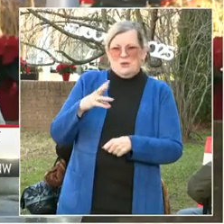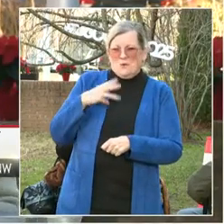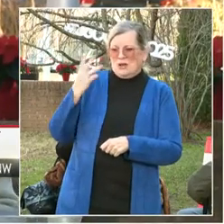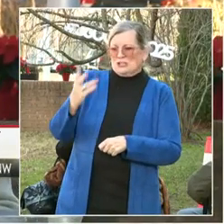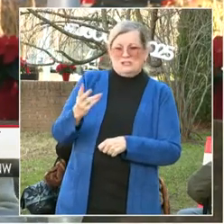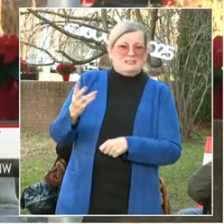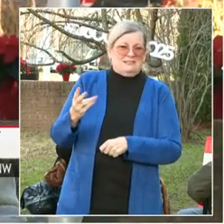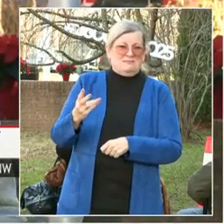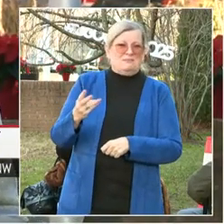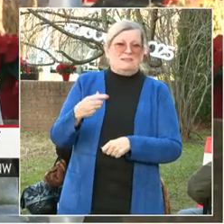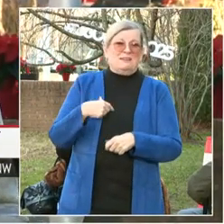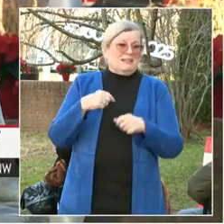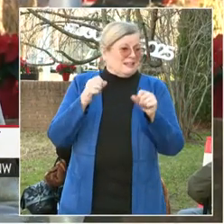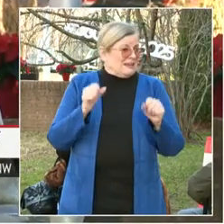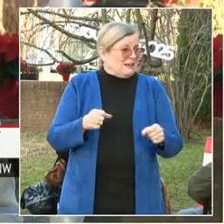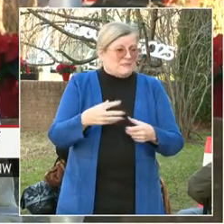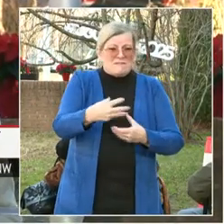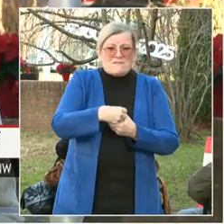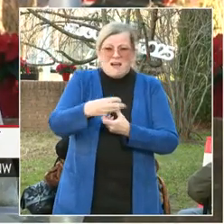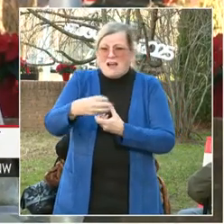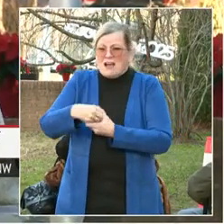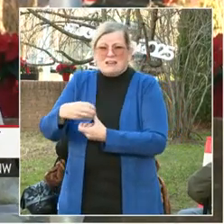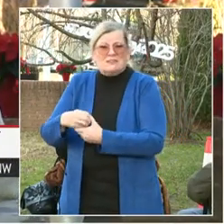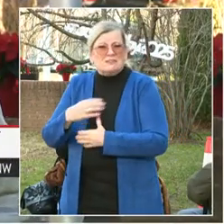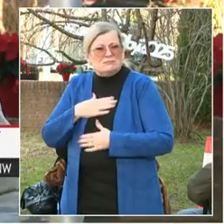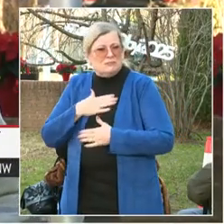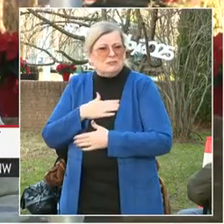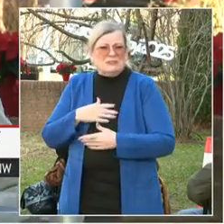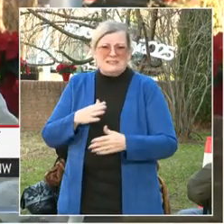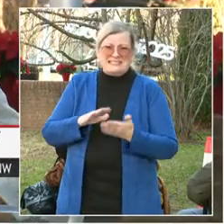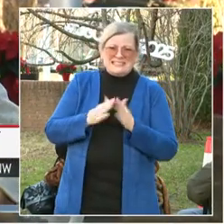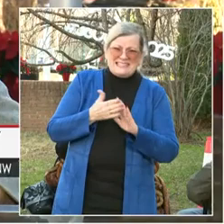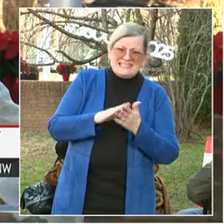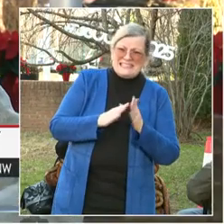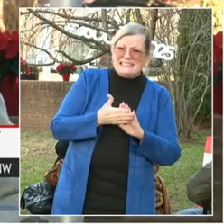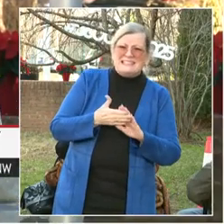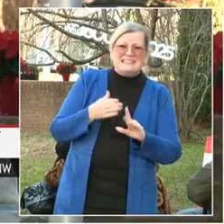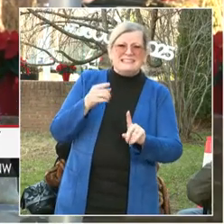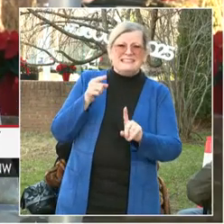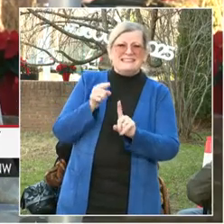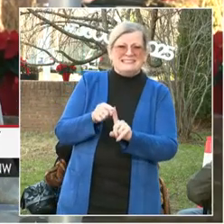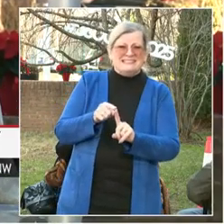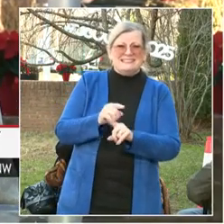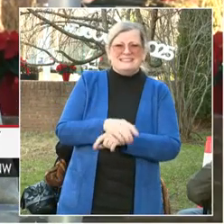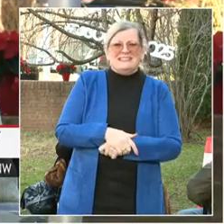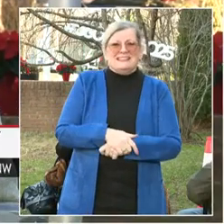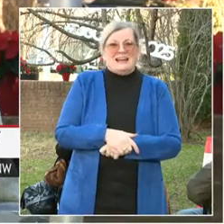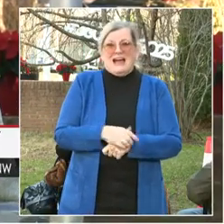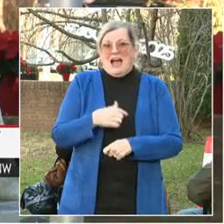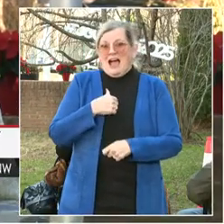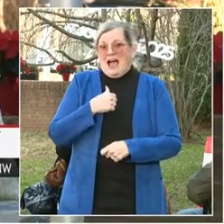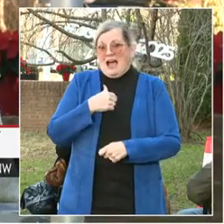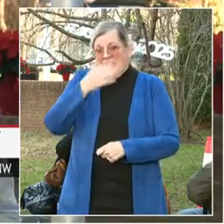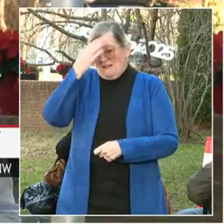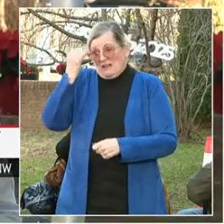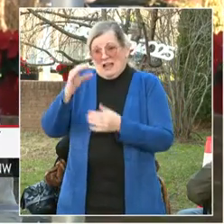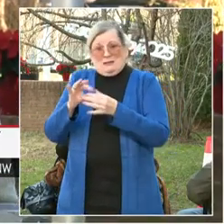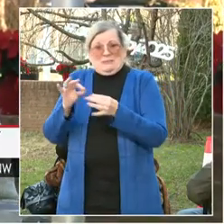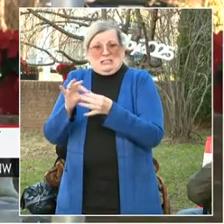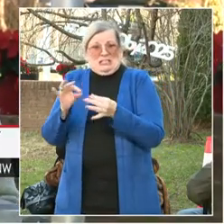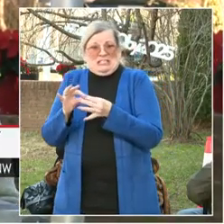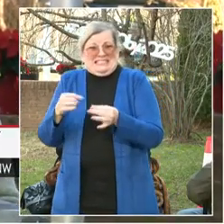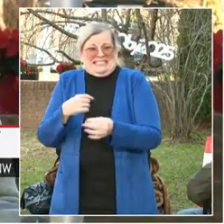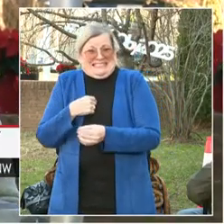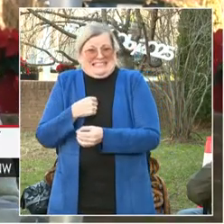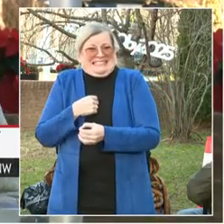the prosperity of our beautiful city. I was supposed to mention earlier, and I'll say it now and then take your